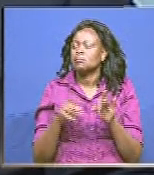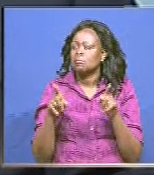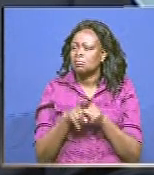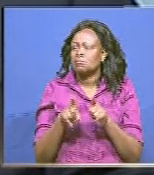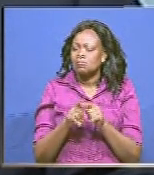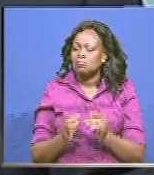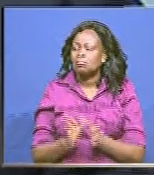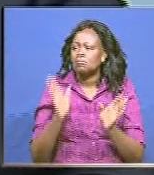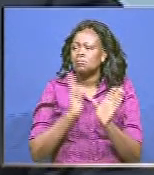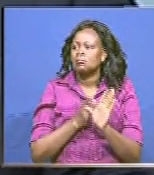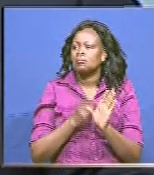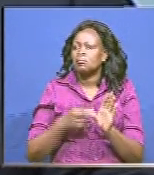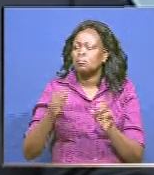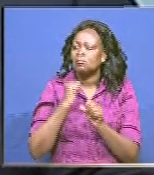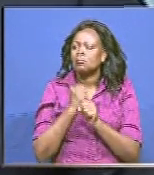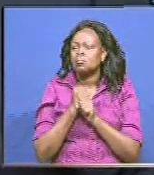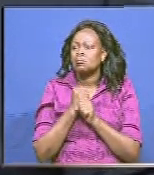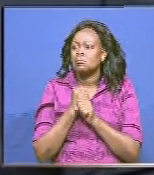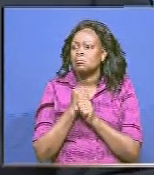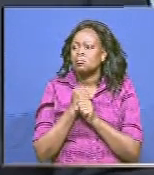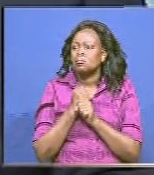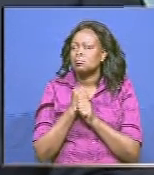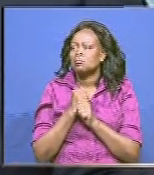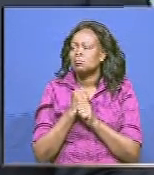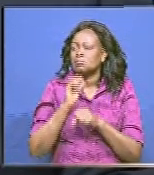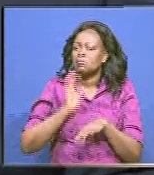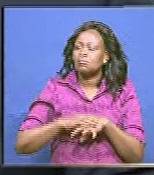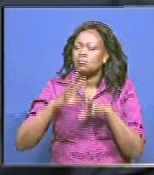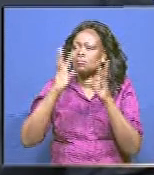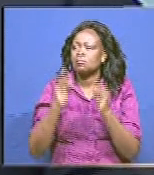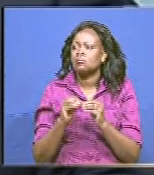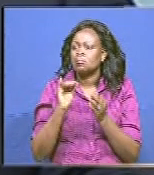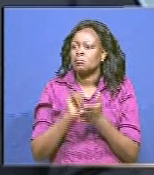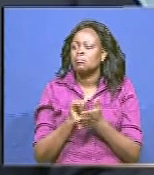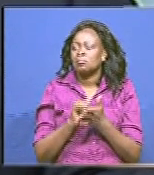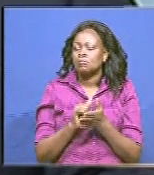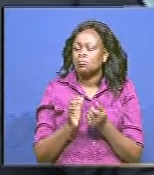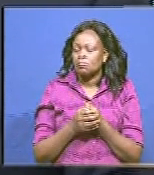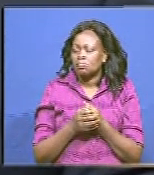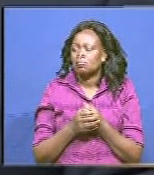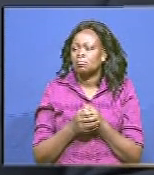public participation we do to arrive at the budget that they go to verify.